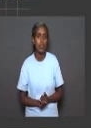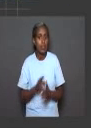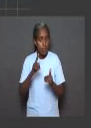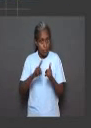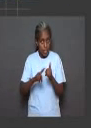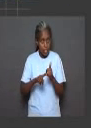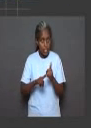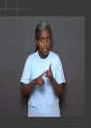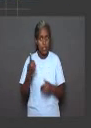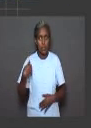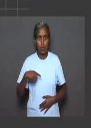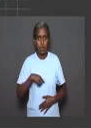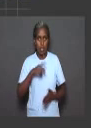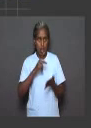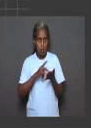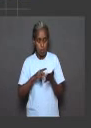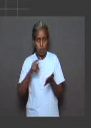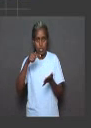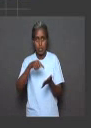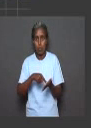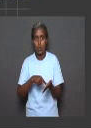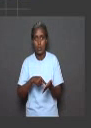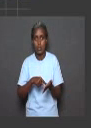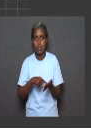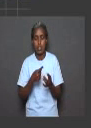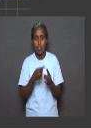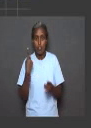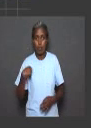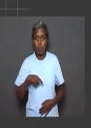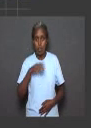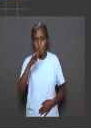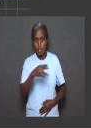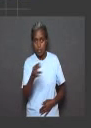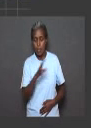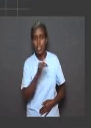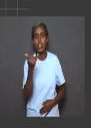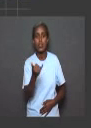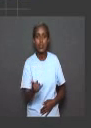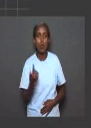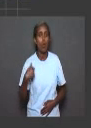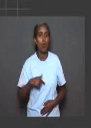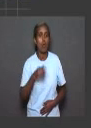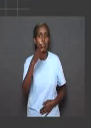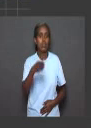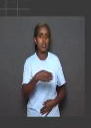Finally, we can plot the points from our table and draw our